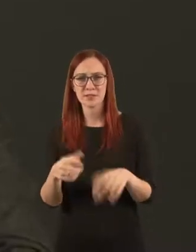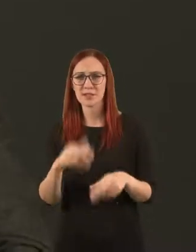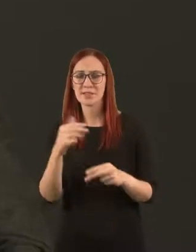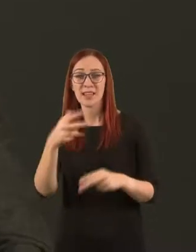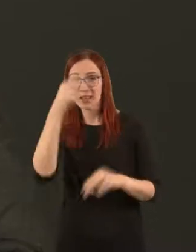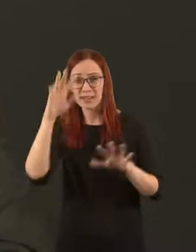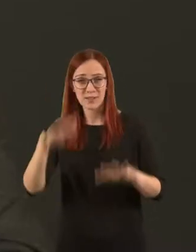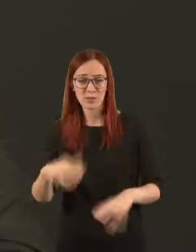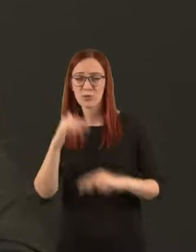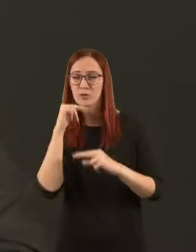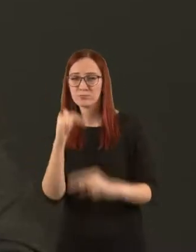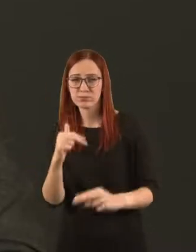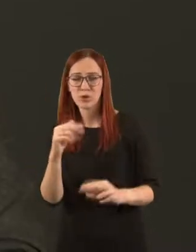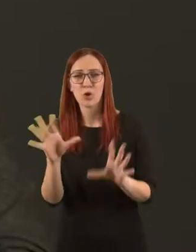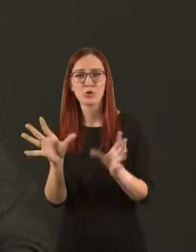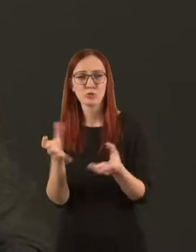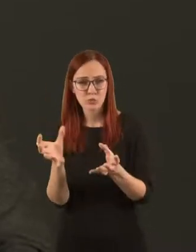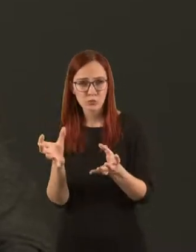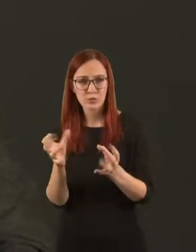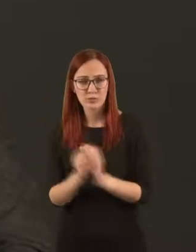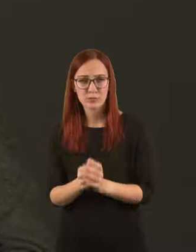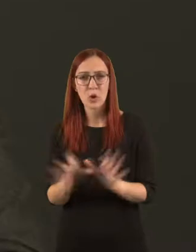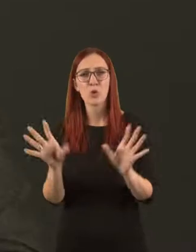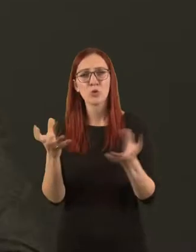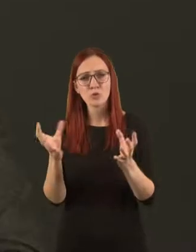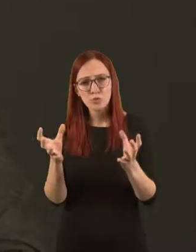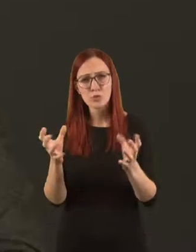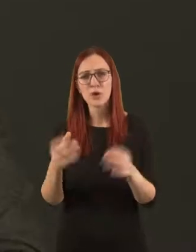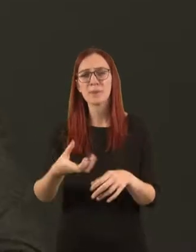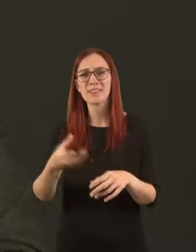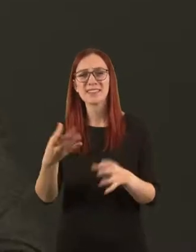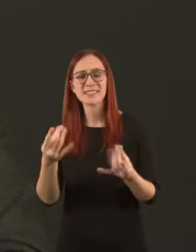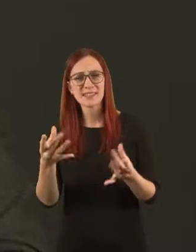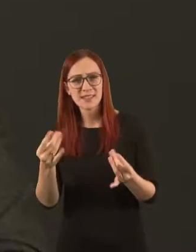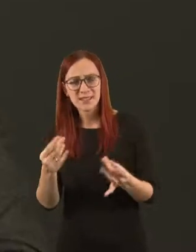transporting this green energy. We have